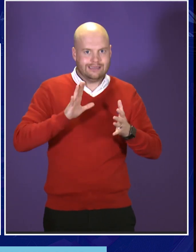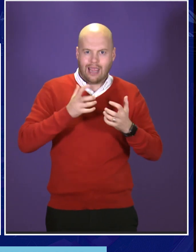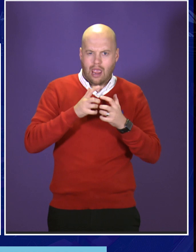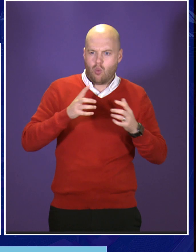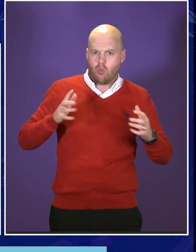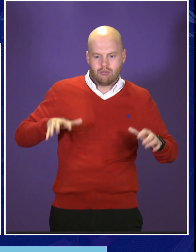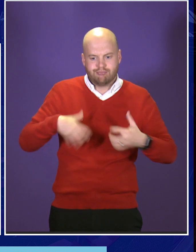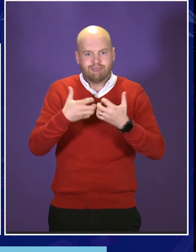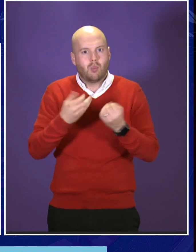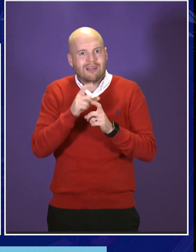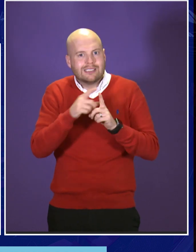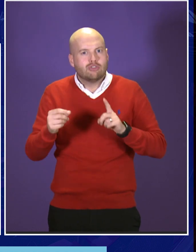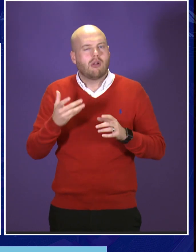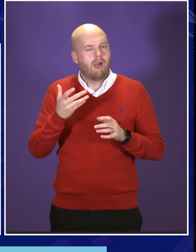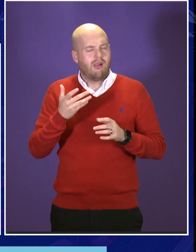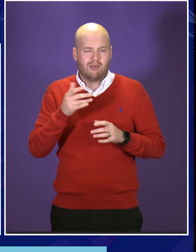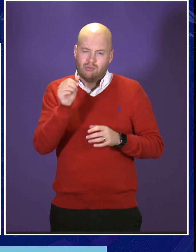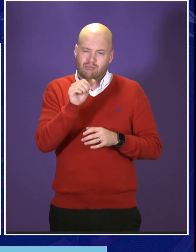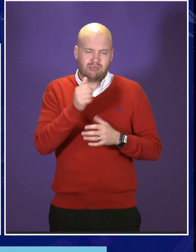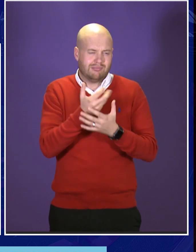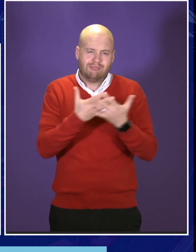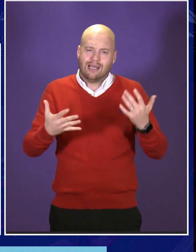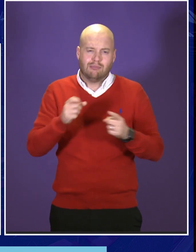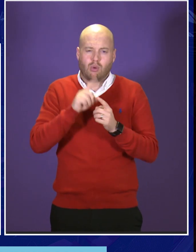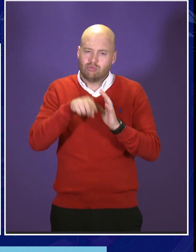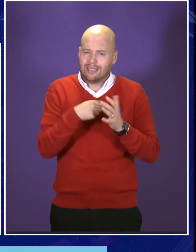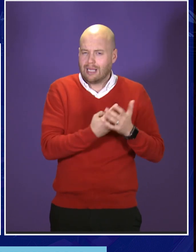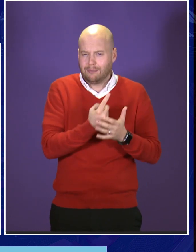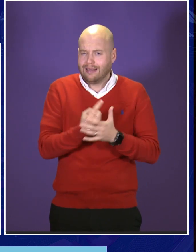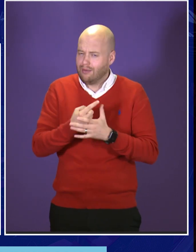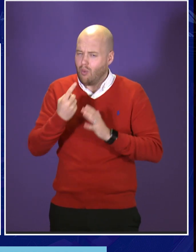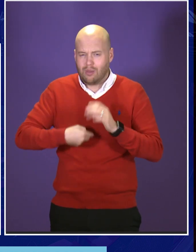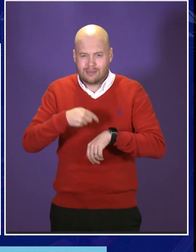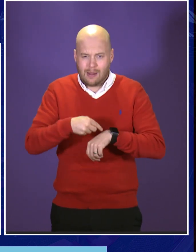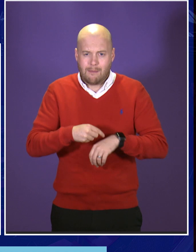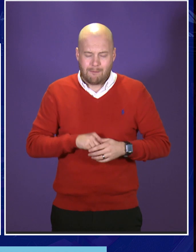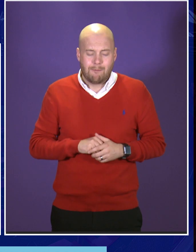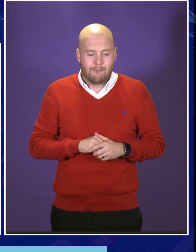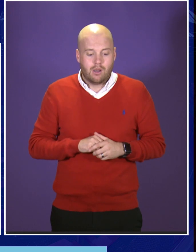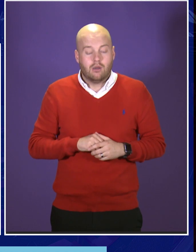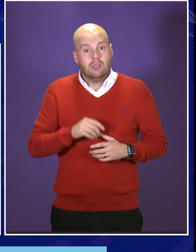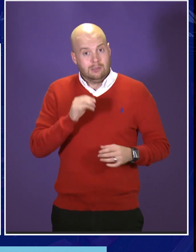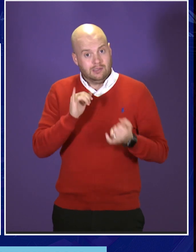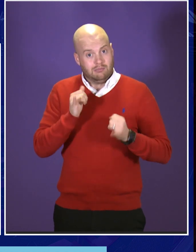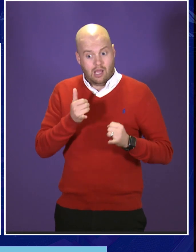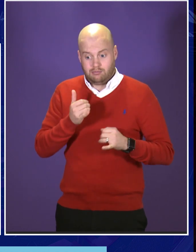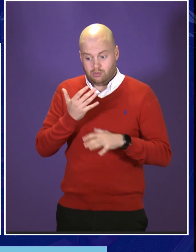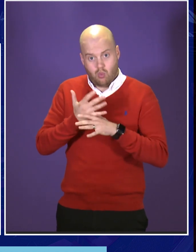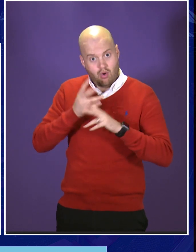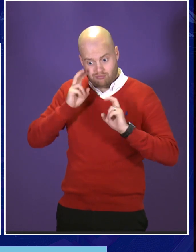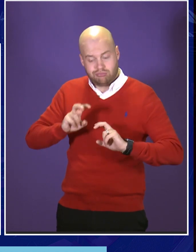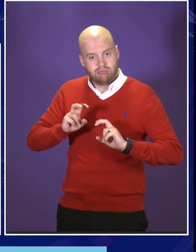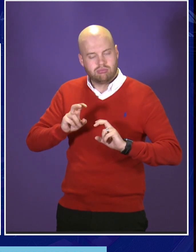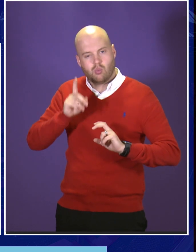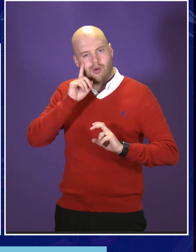on experimental projects all of the time. This is where we think about things that might not necessarily make it to the platform. An example